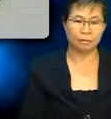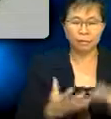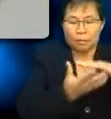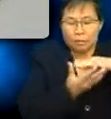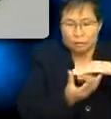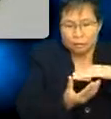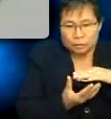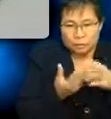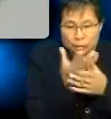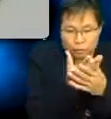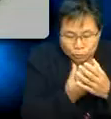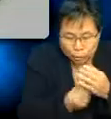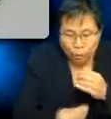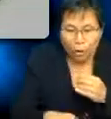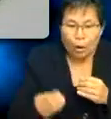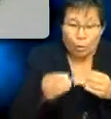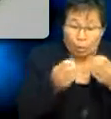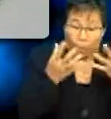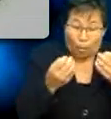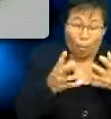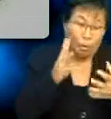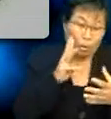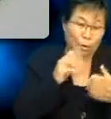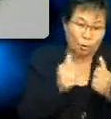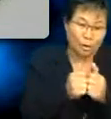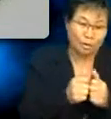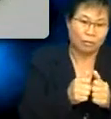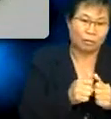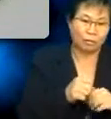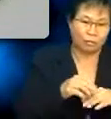Absorb excess liquid with the filter paper.